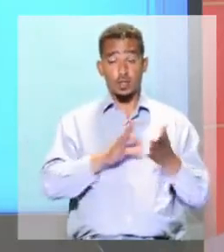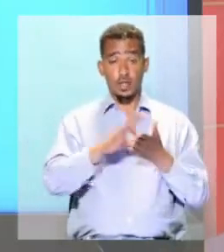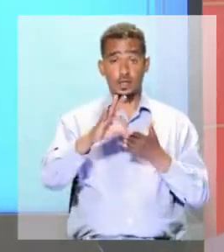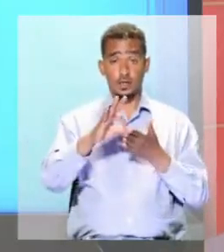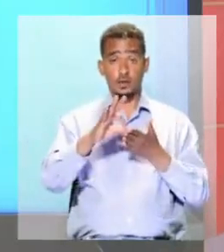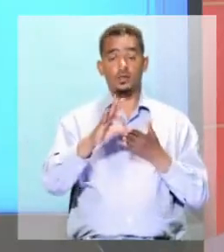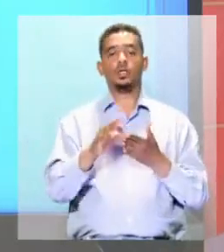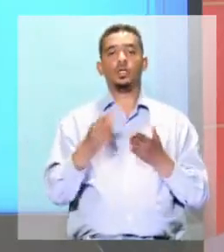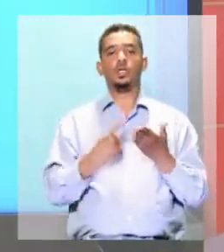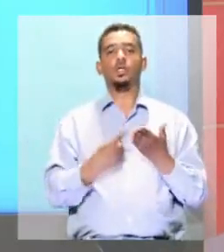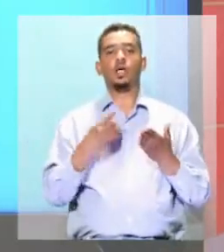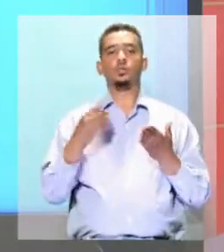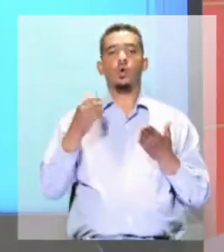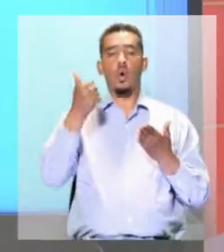ratio